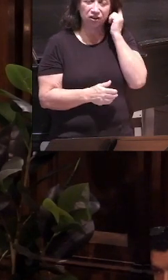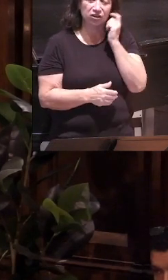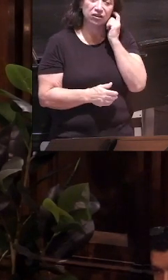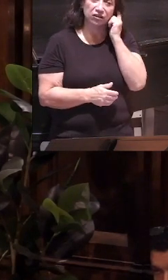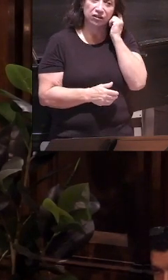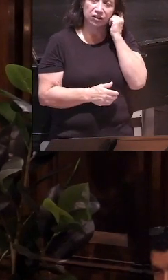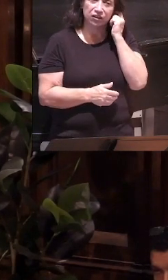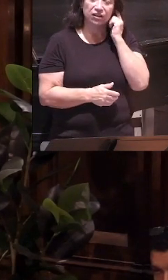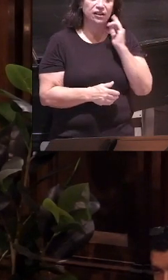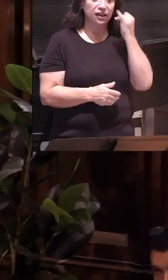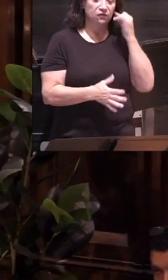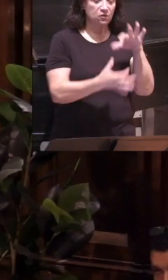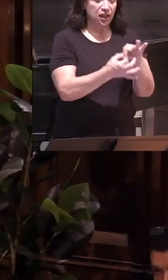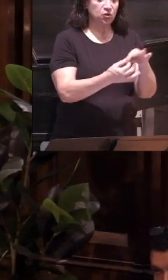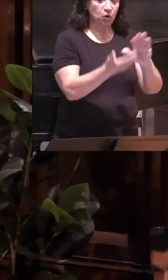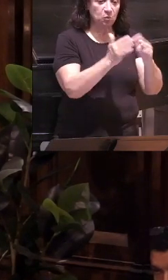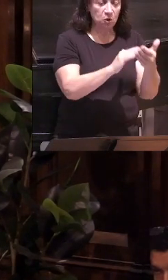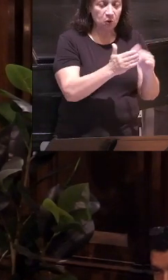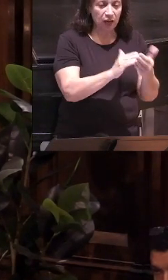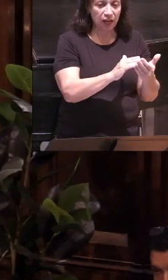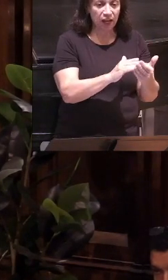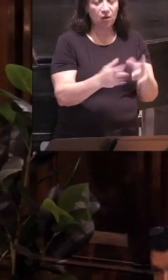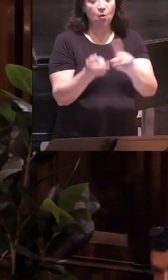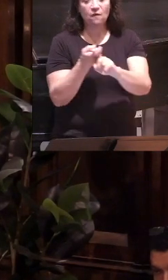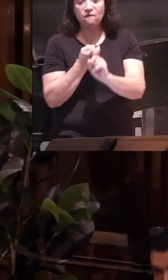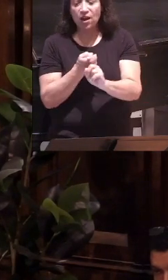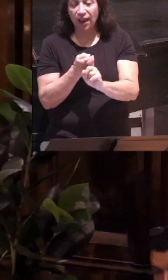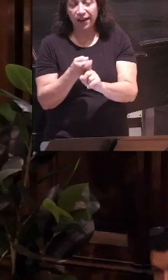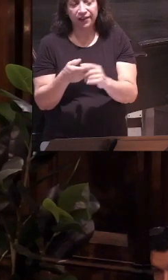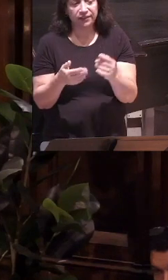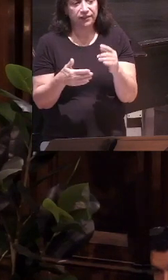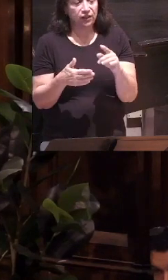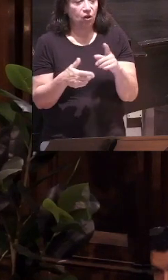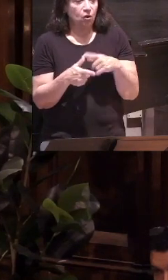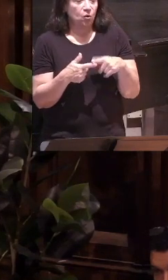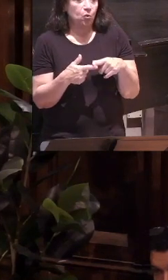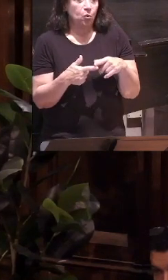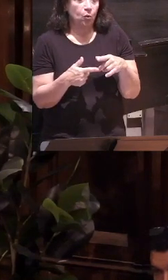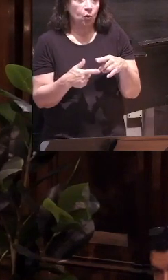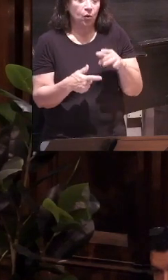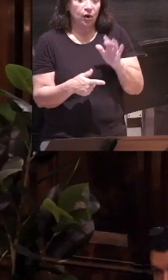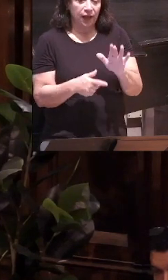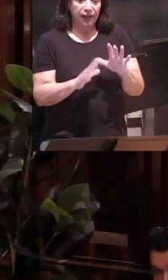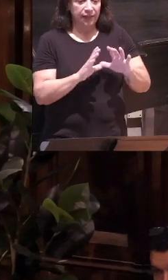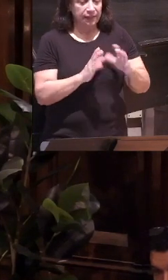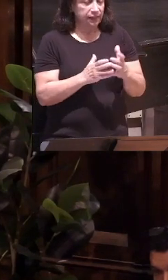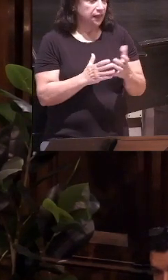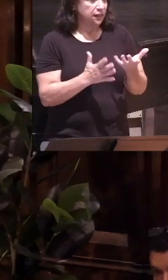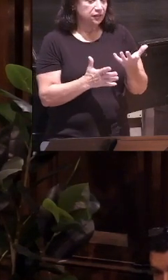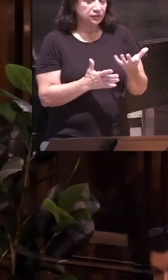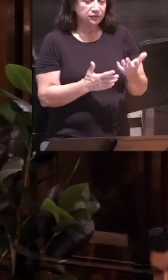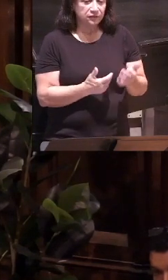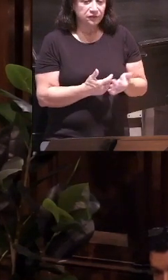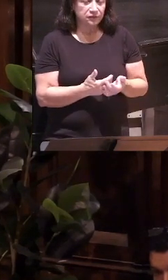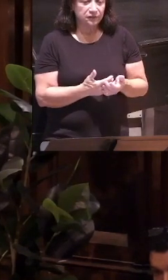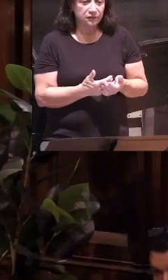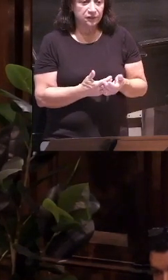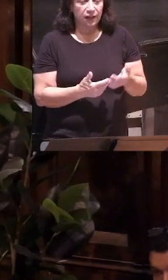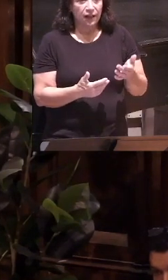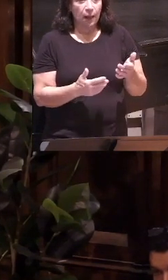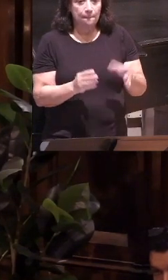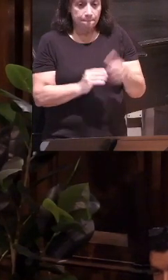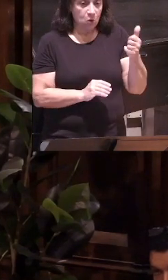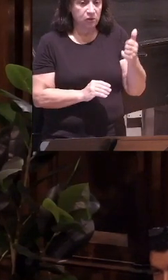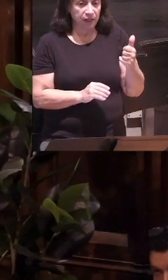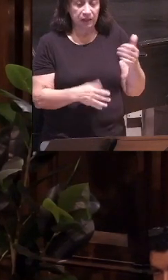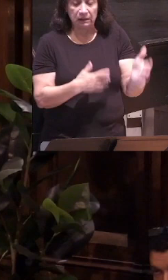about the community or about his friends, about his craft, and